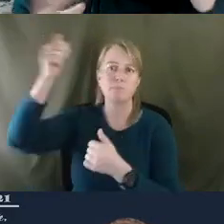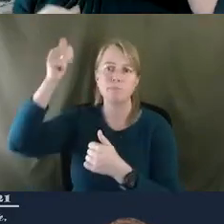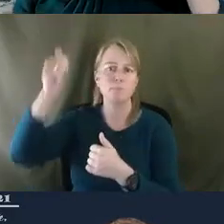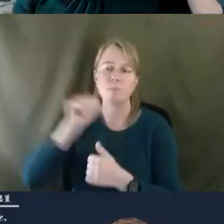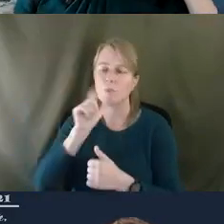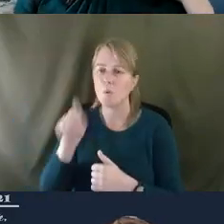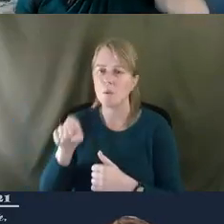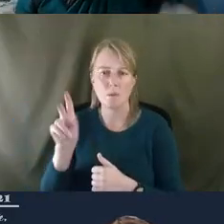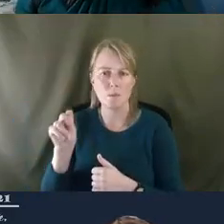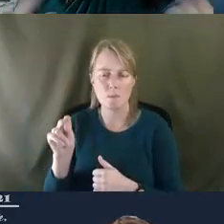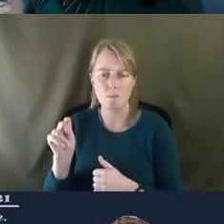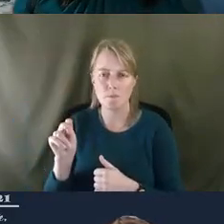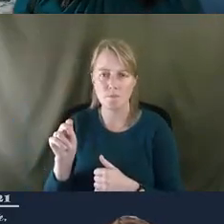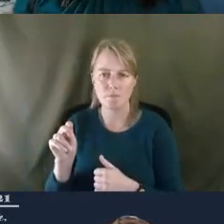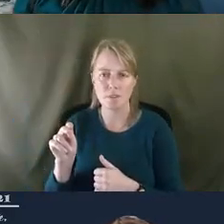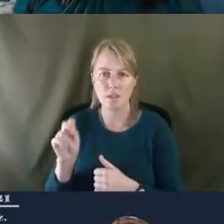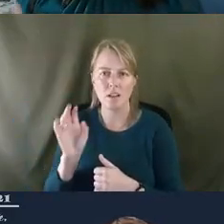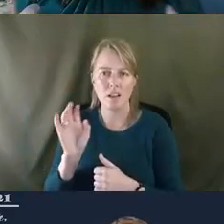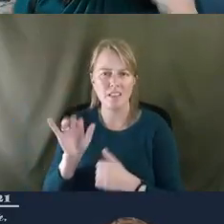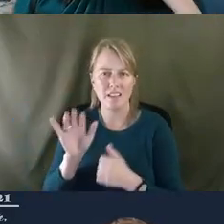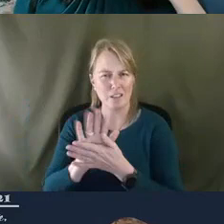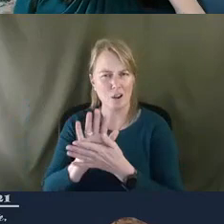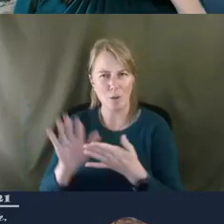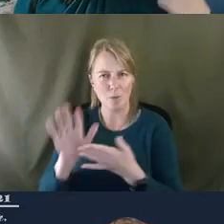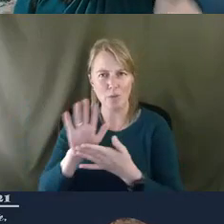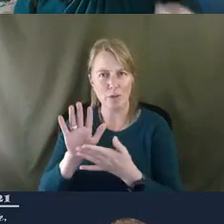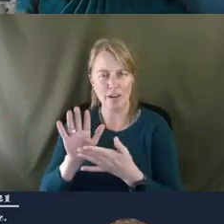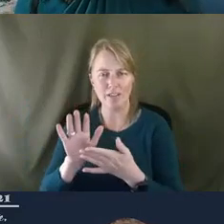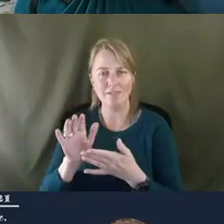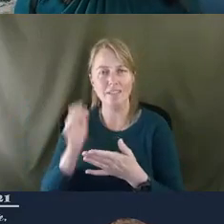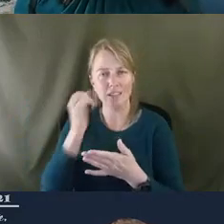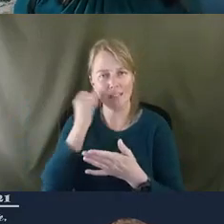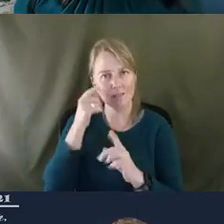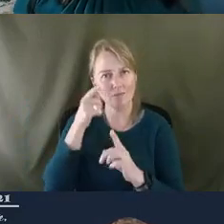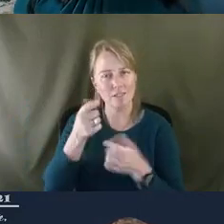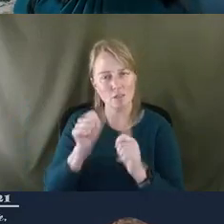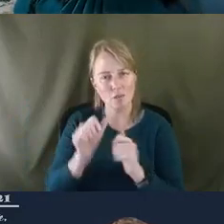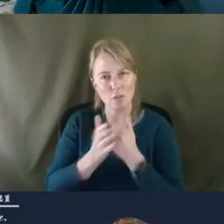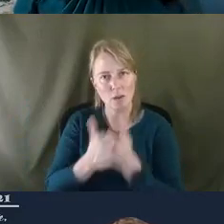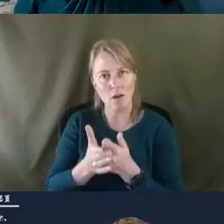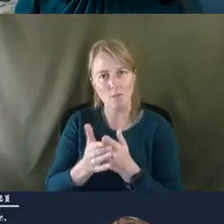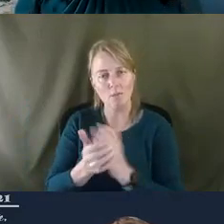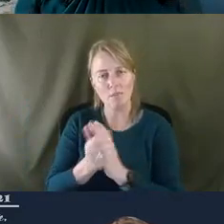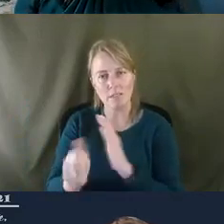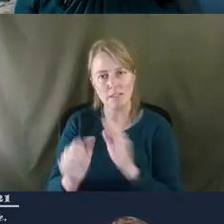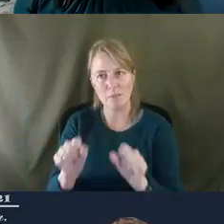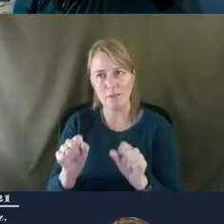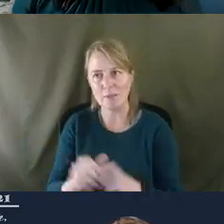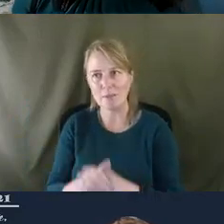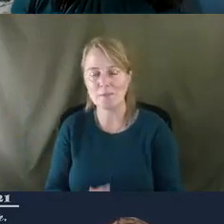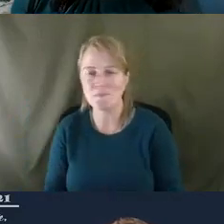stuff is sort of arbitrary when you're trying to help someone grow in their skills and abilities. So,